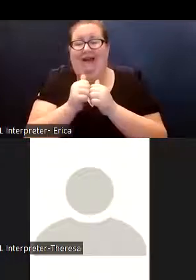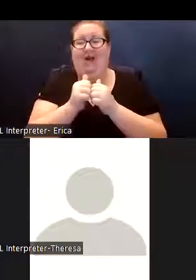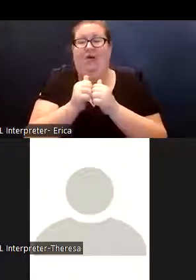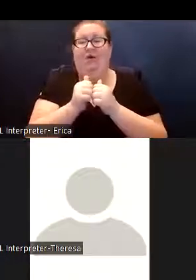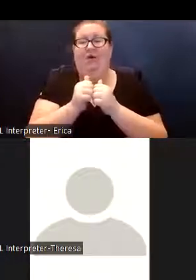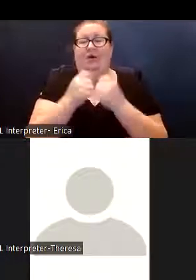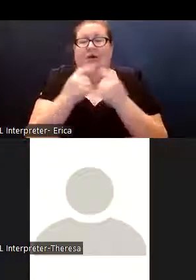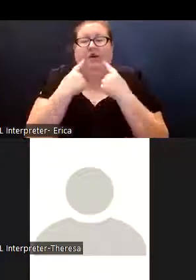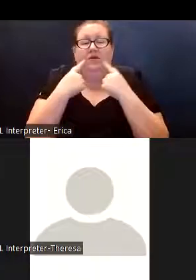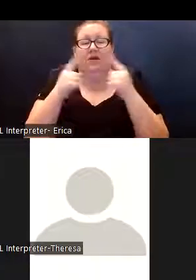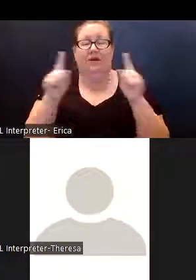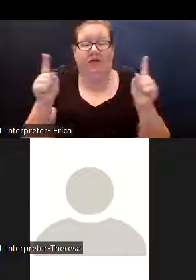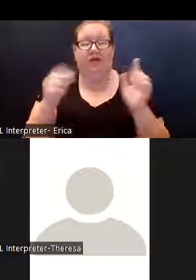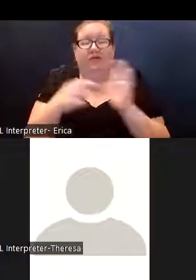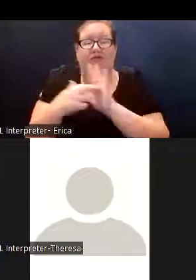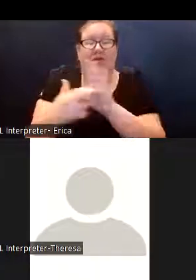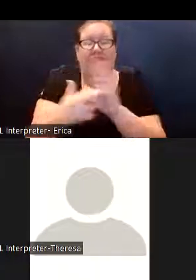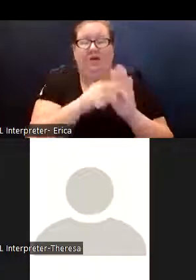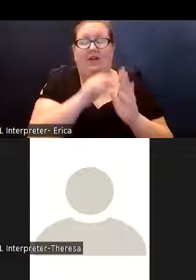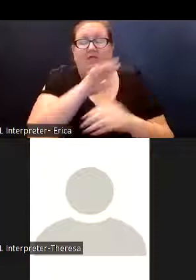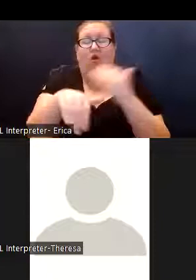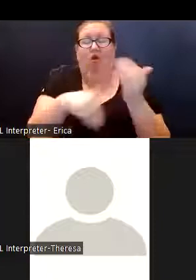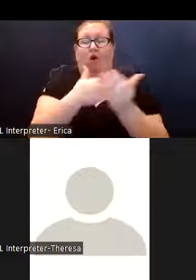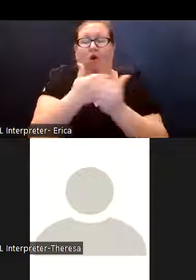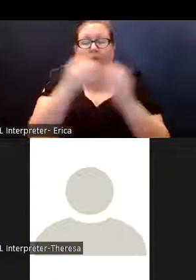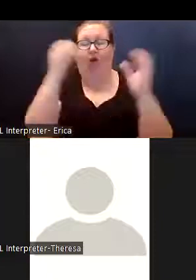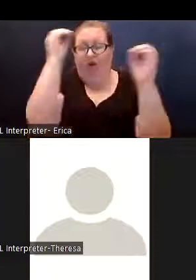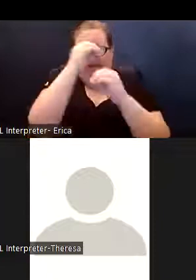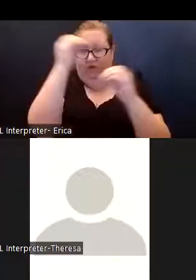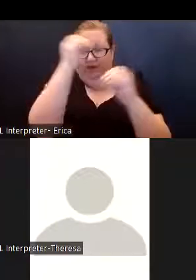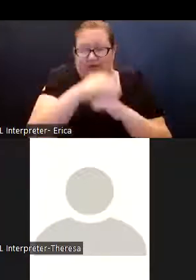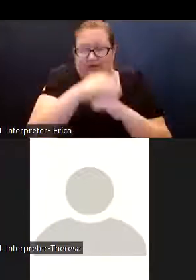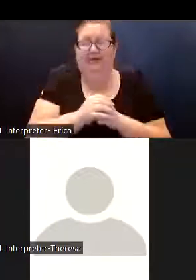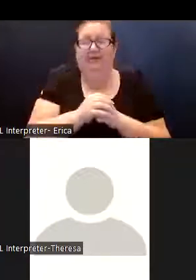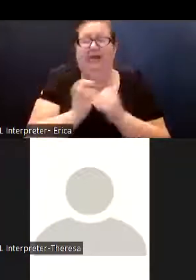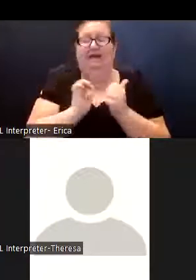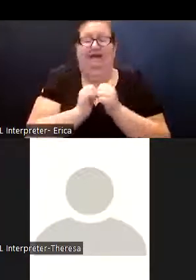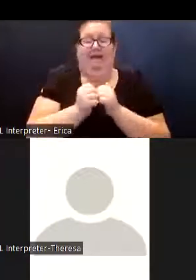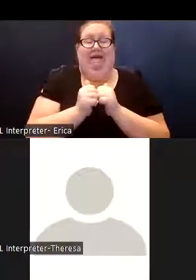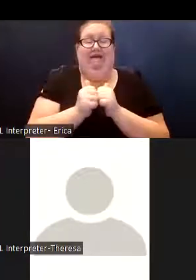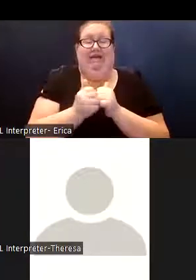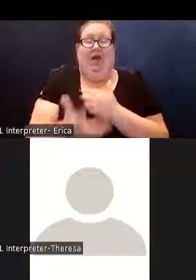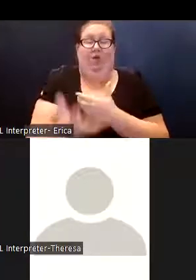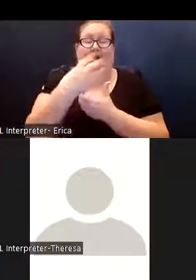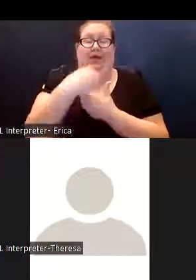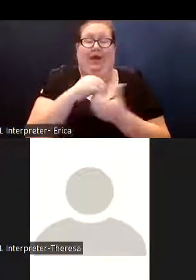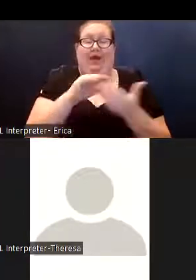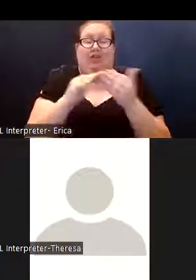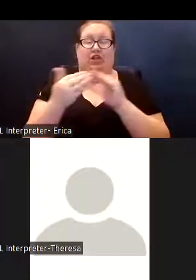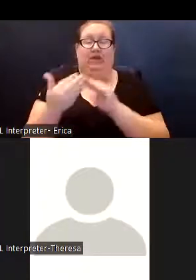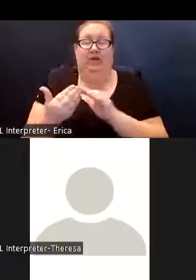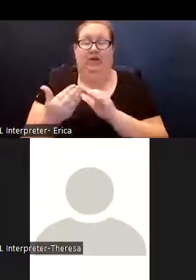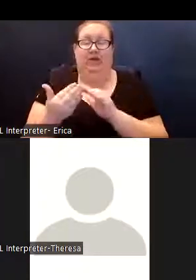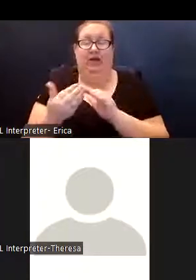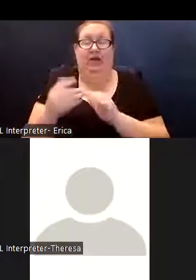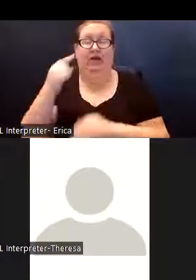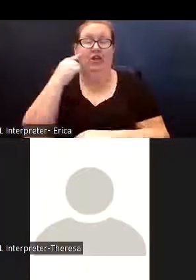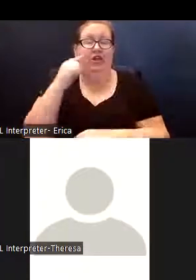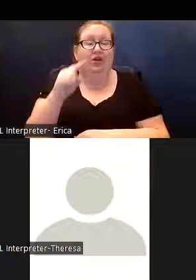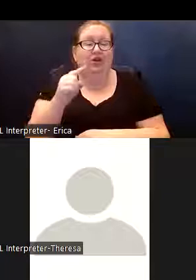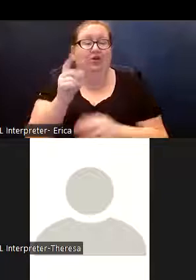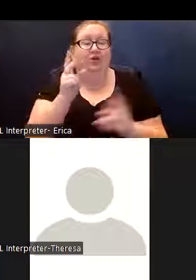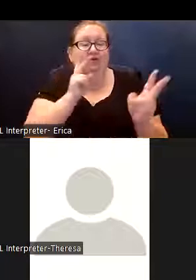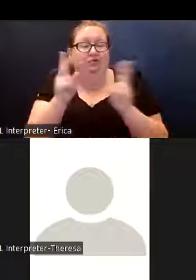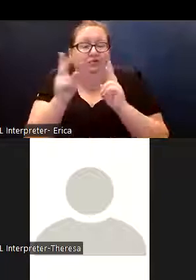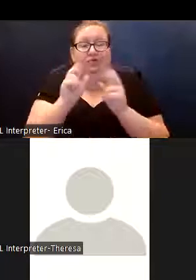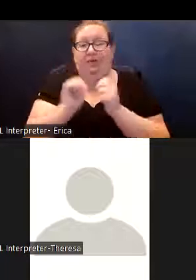is representative of our voices. You know, it's a way in which we can engage our community to hear how Newark is